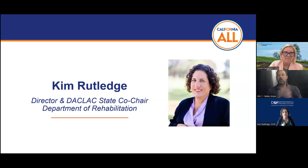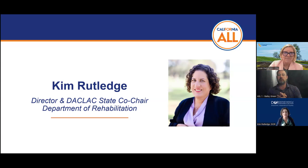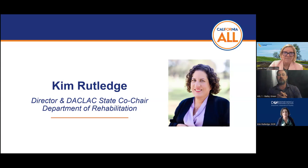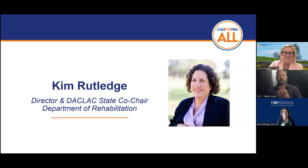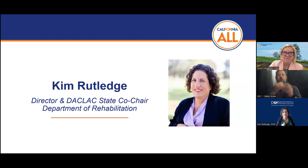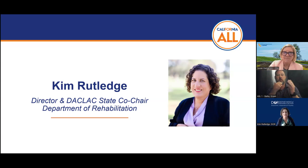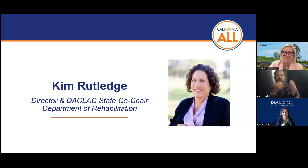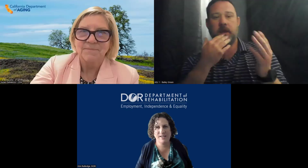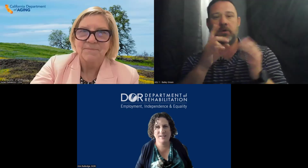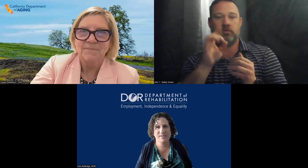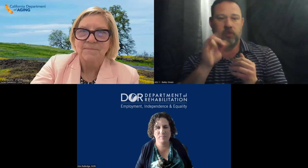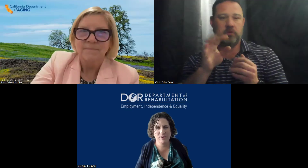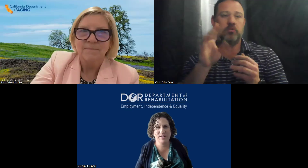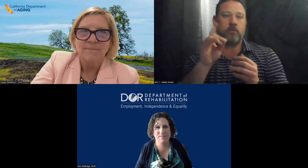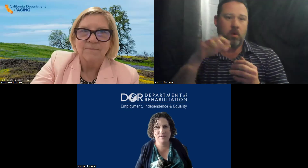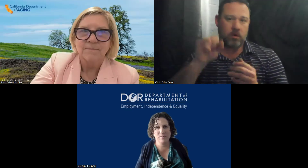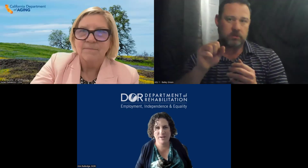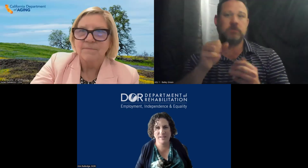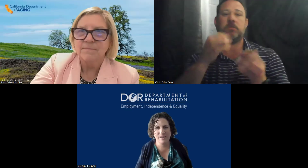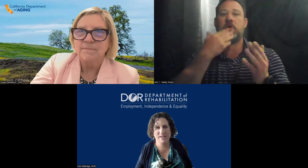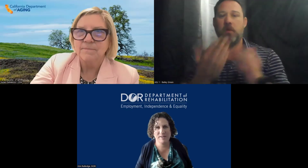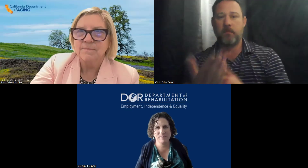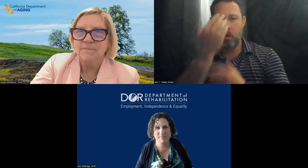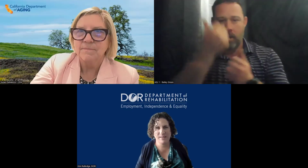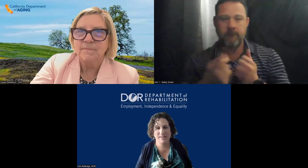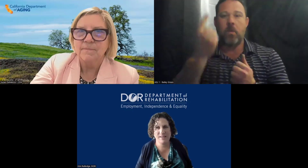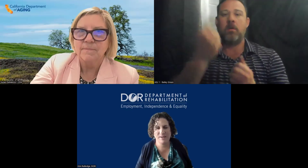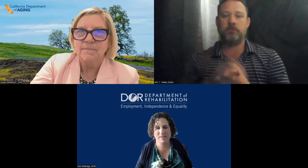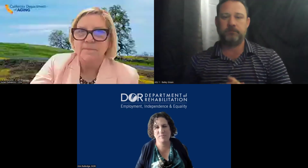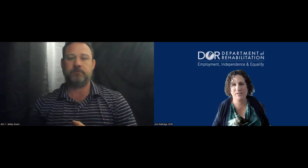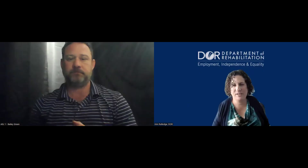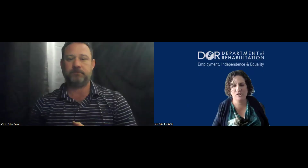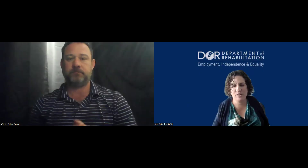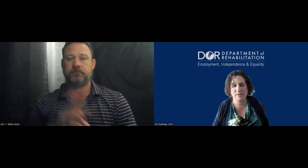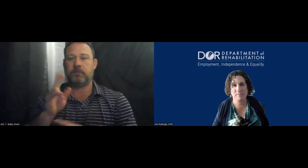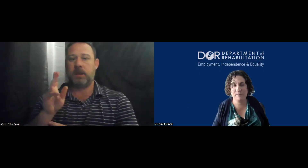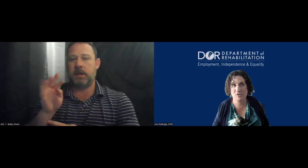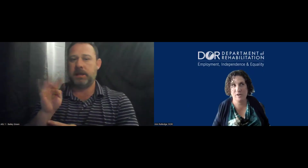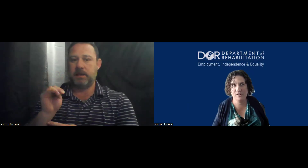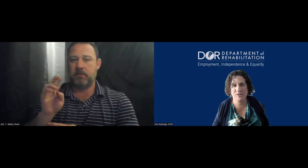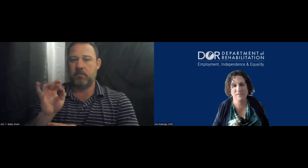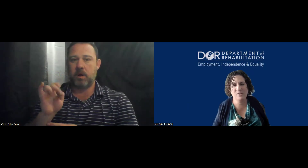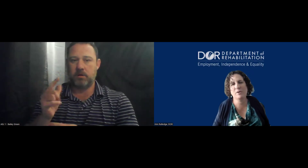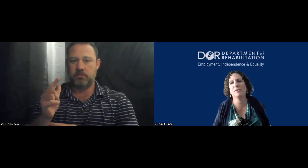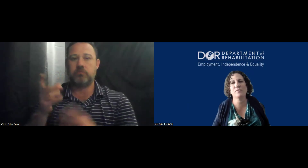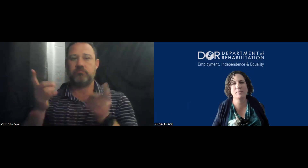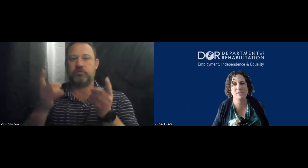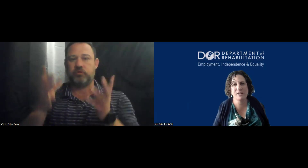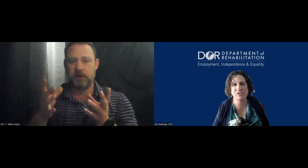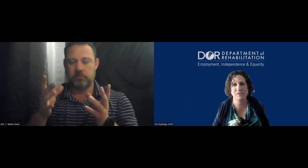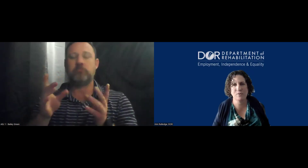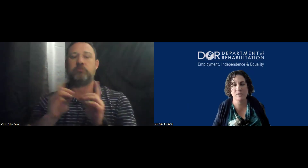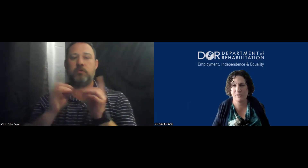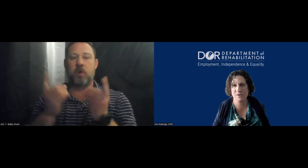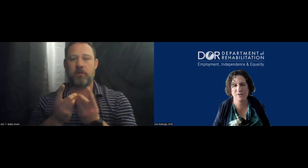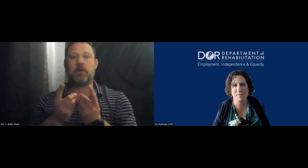much, Director DeMorris, and good morning, everyone. I'm Kim Rutledge. Been director of the Department of